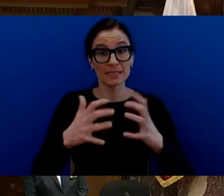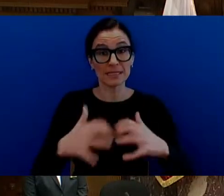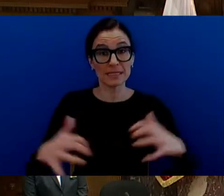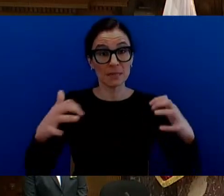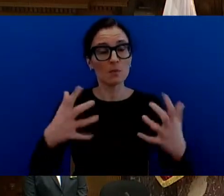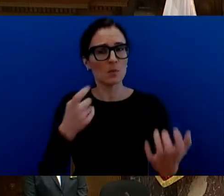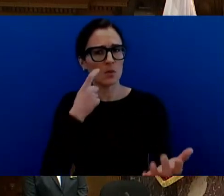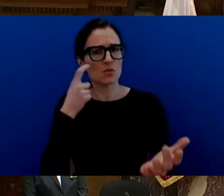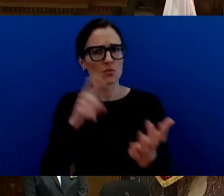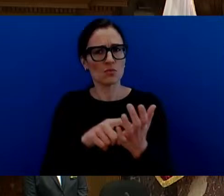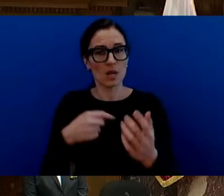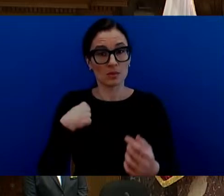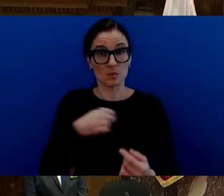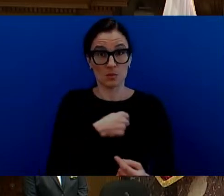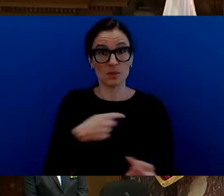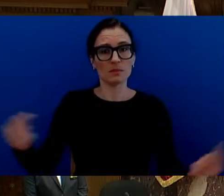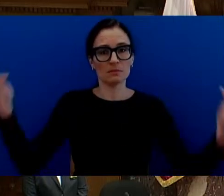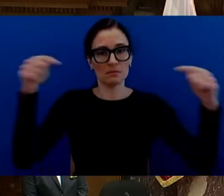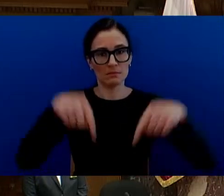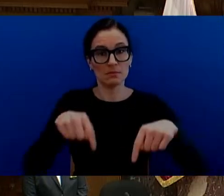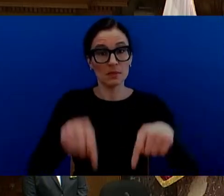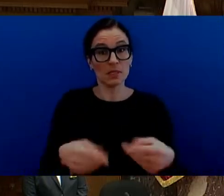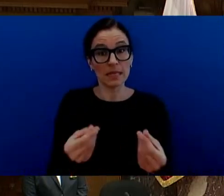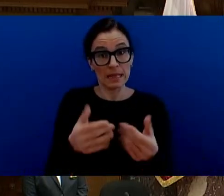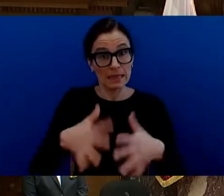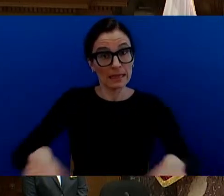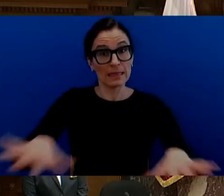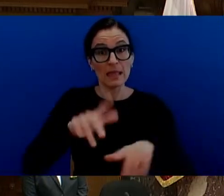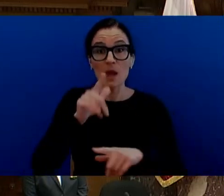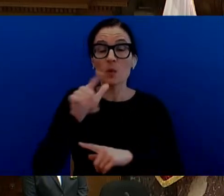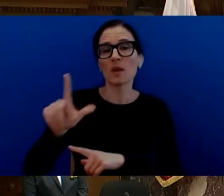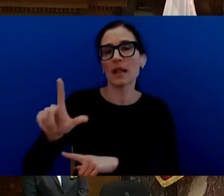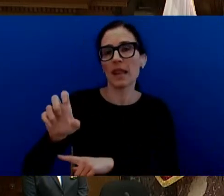the Songhees and the Esquimalt nations.